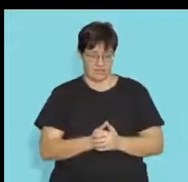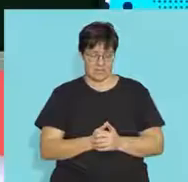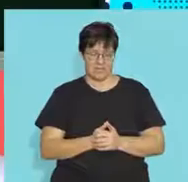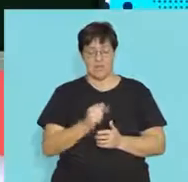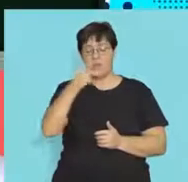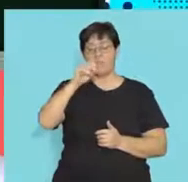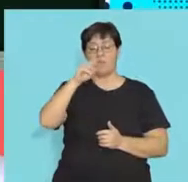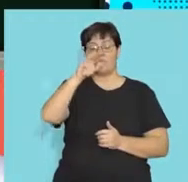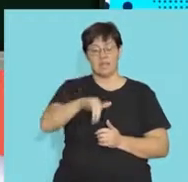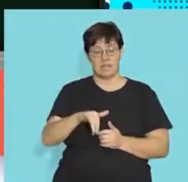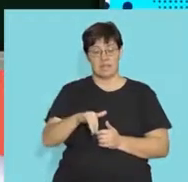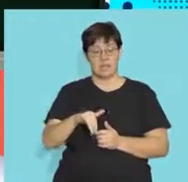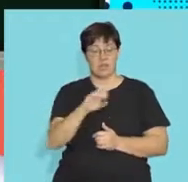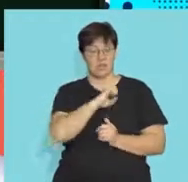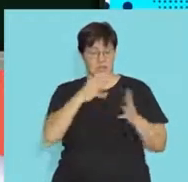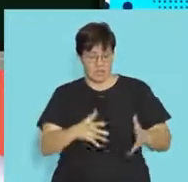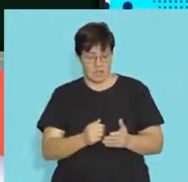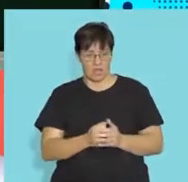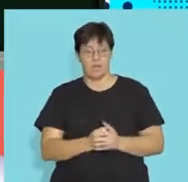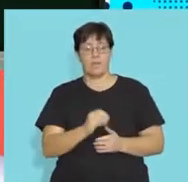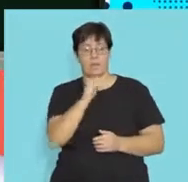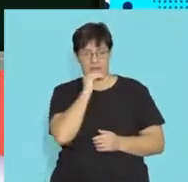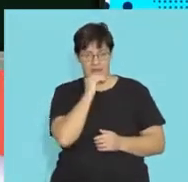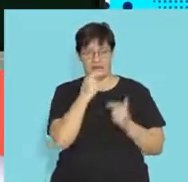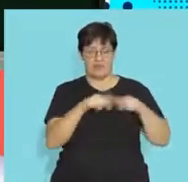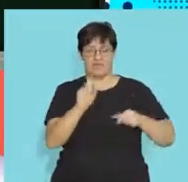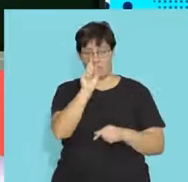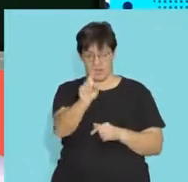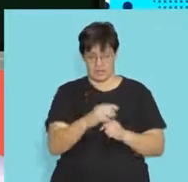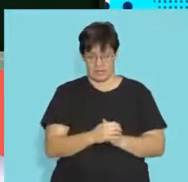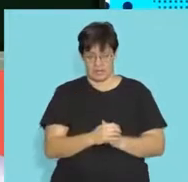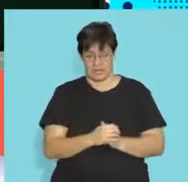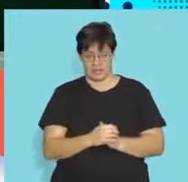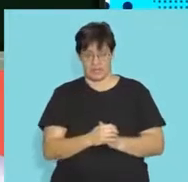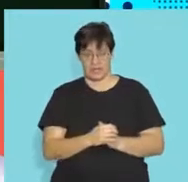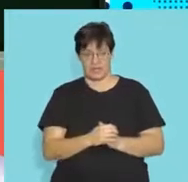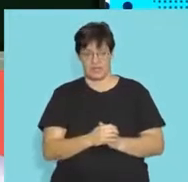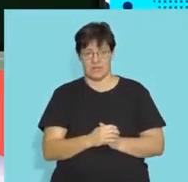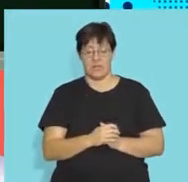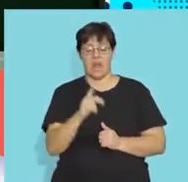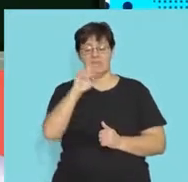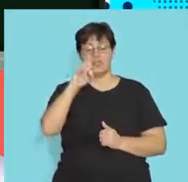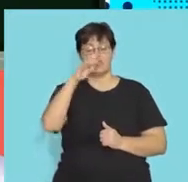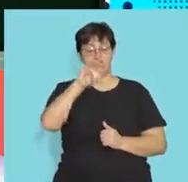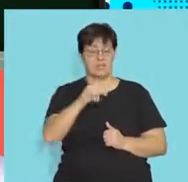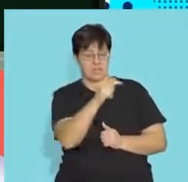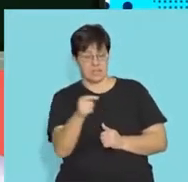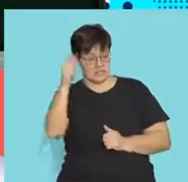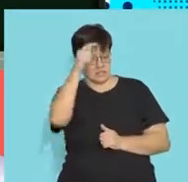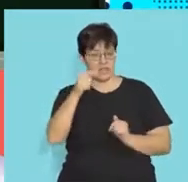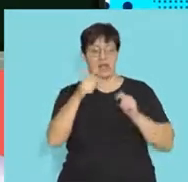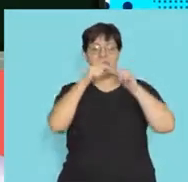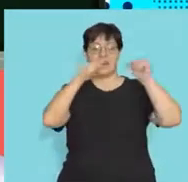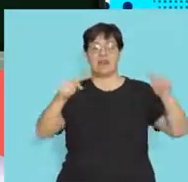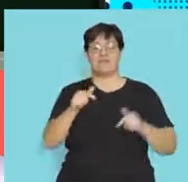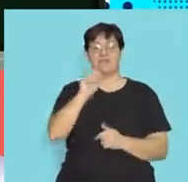that it is a primary consumer, we tend to put that as trophic level 1. If we find it being a tertiary consumer,